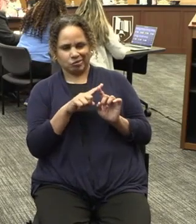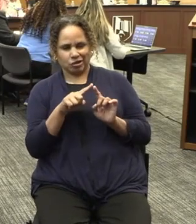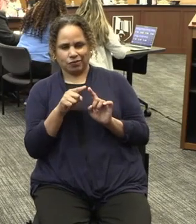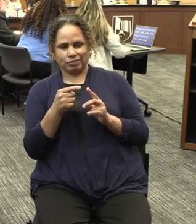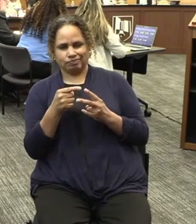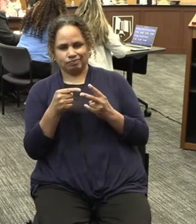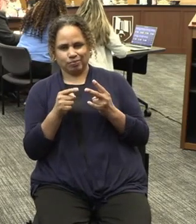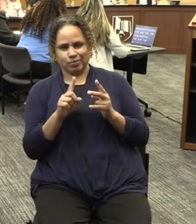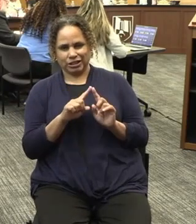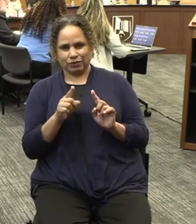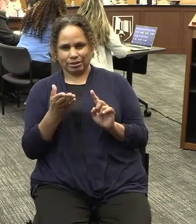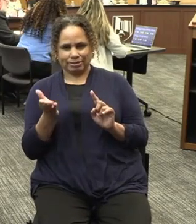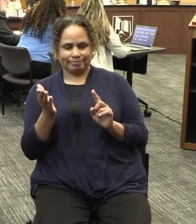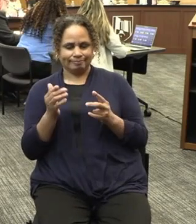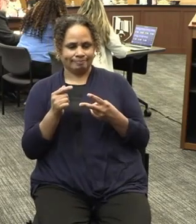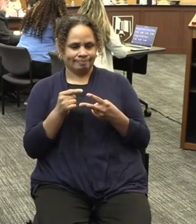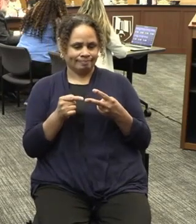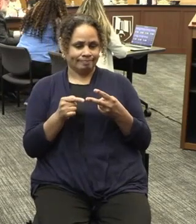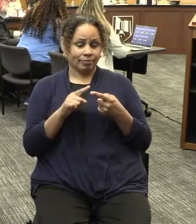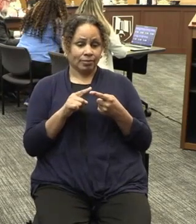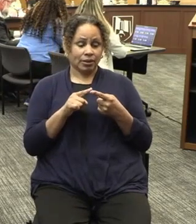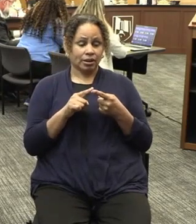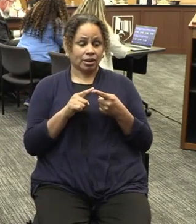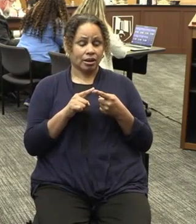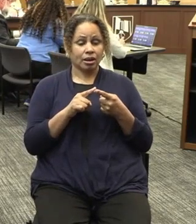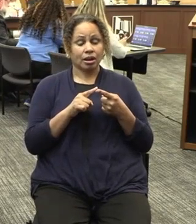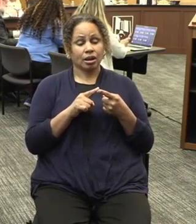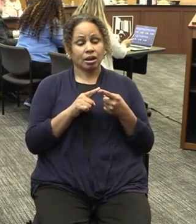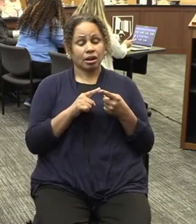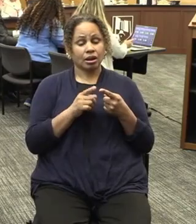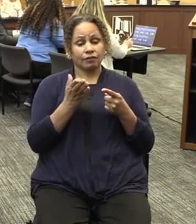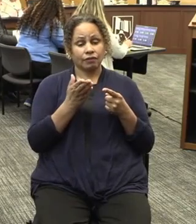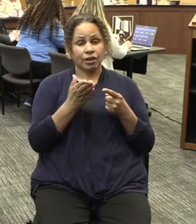a little confused about. Forward space for